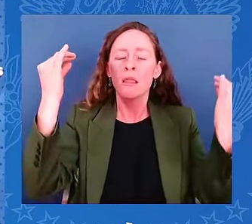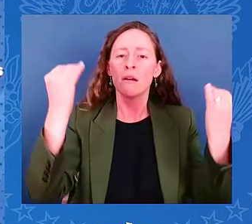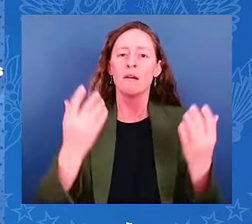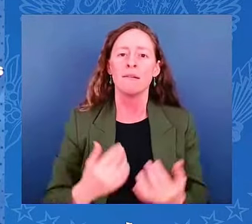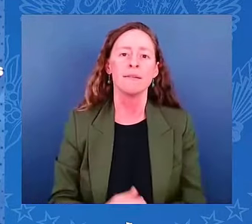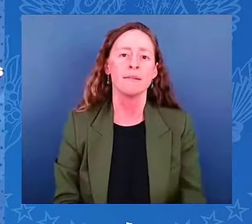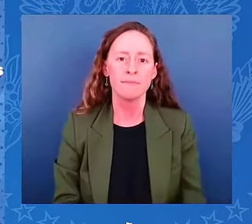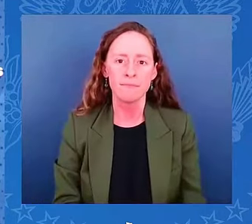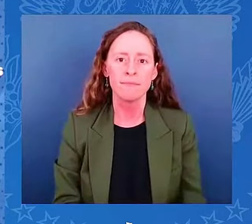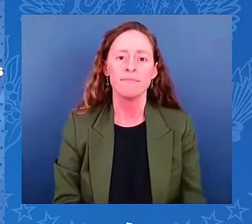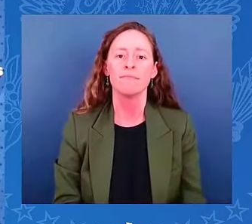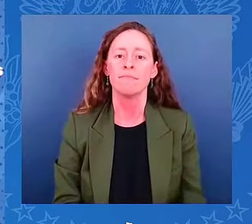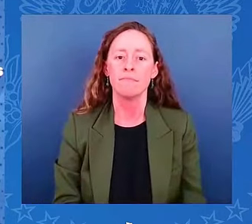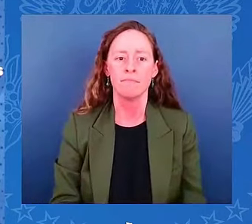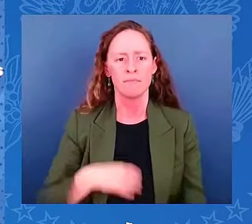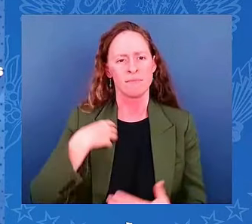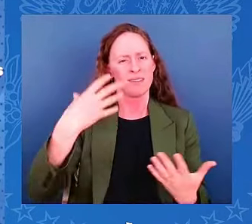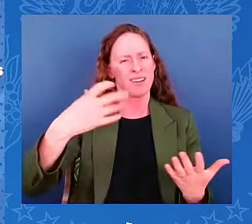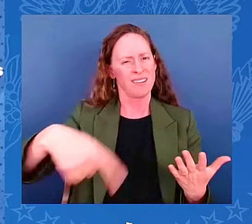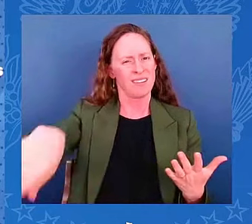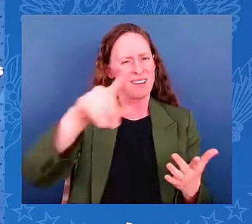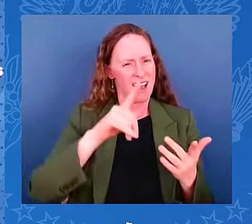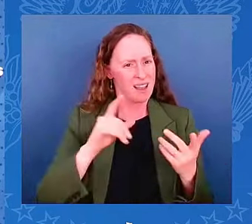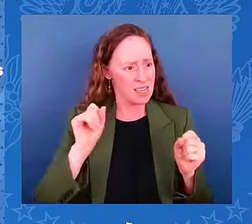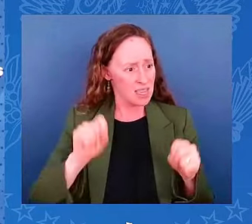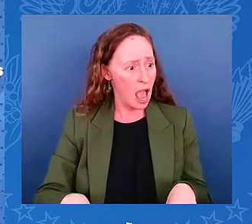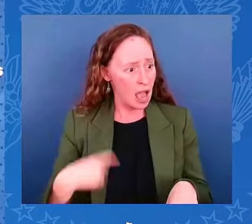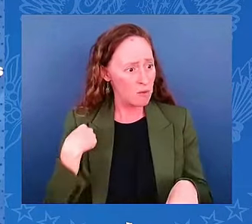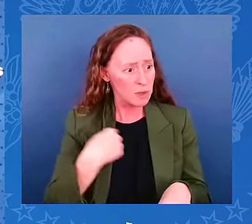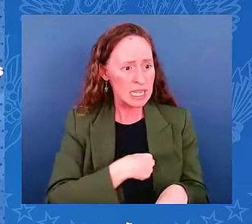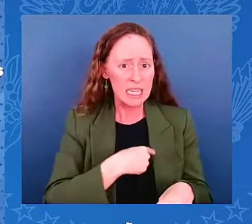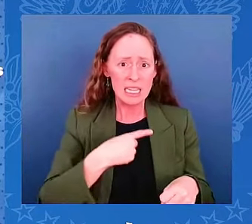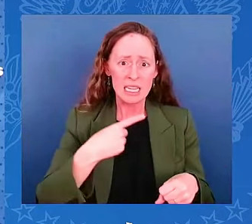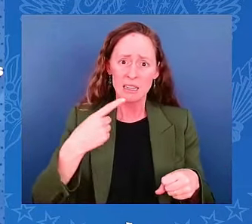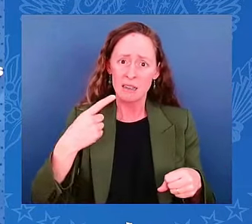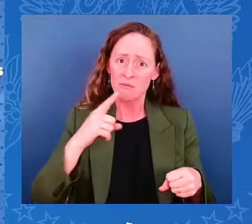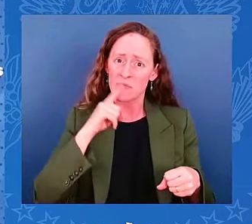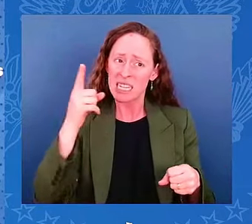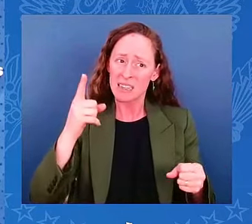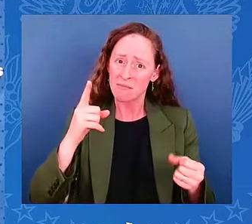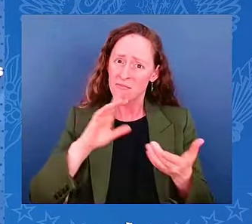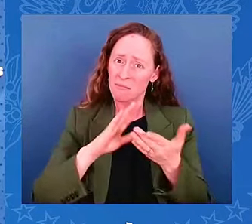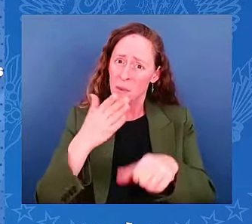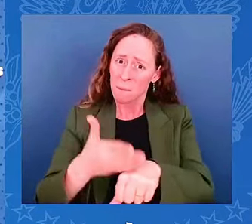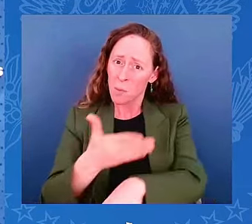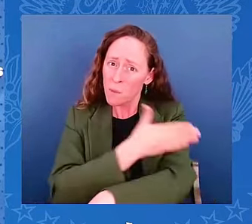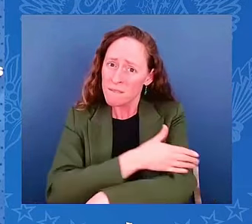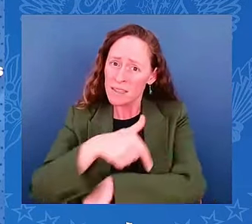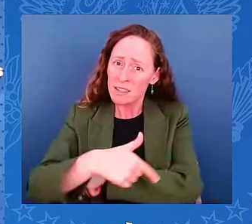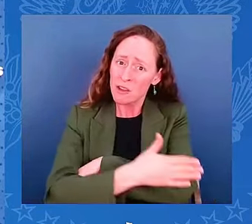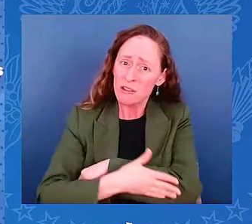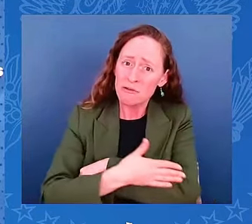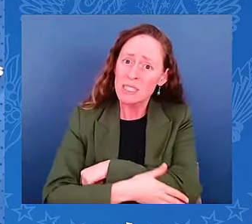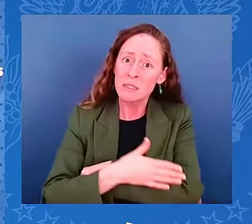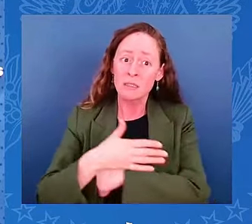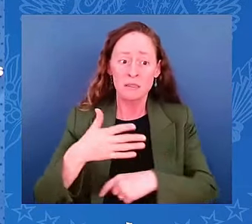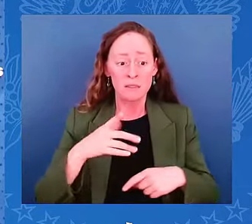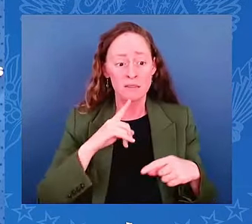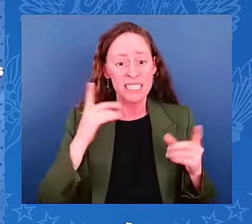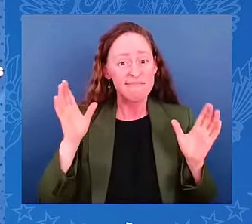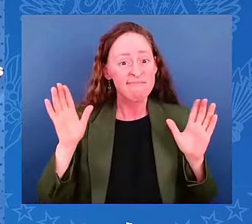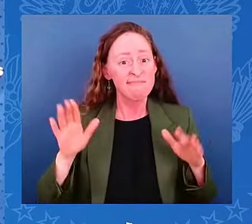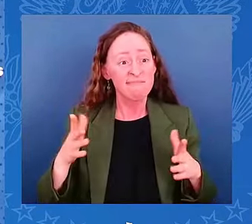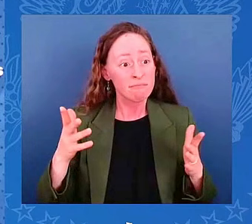make? I'm here to tell you, we have no choice. We cannot give up trying. For all